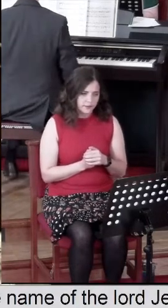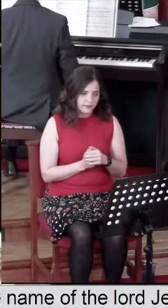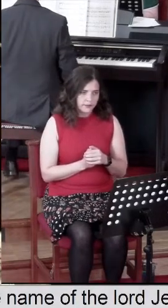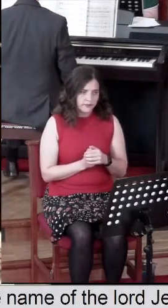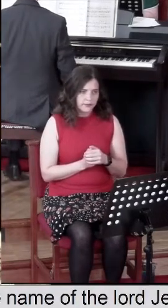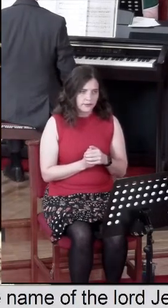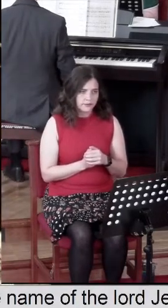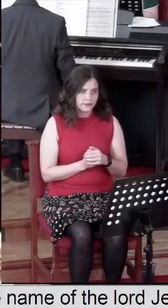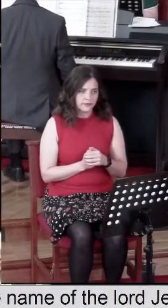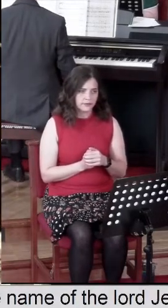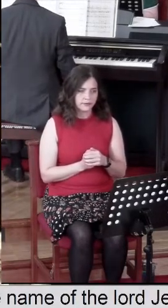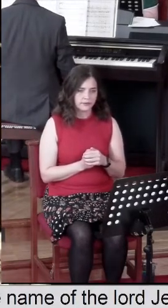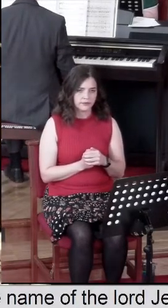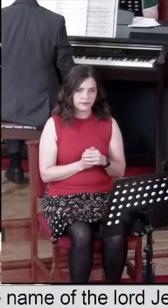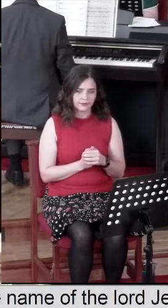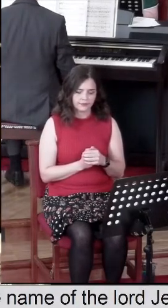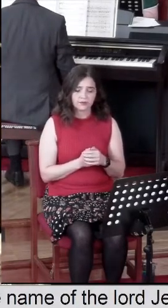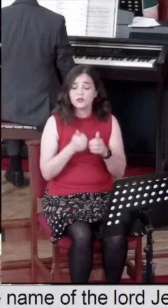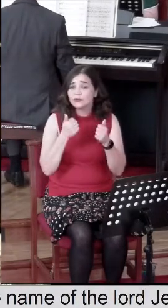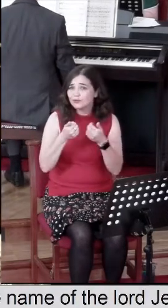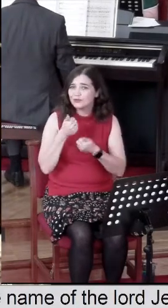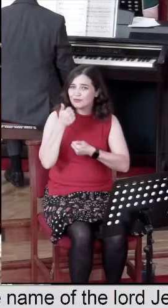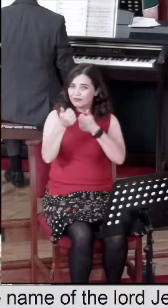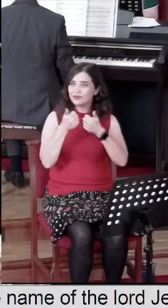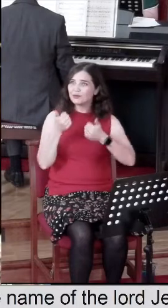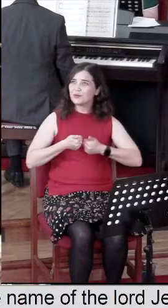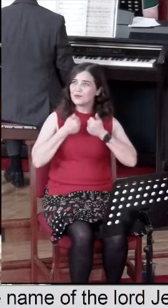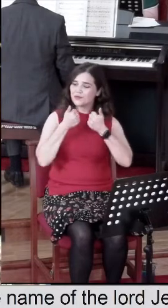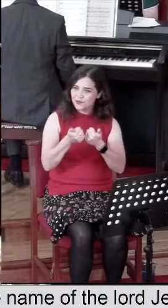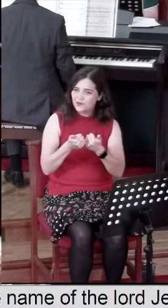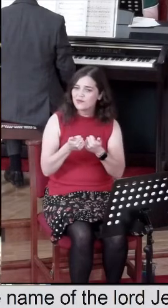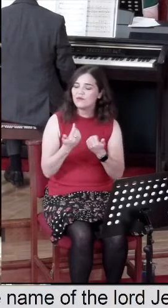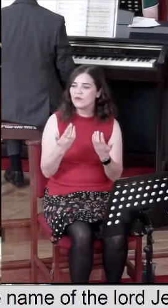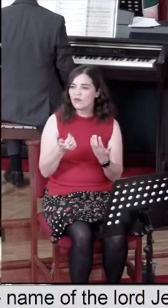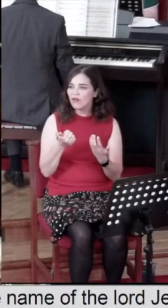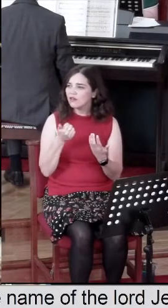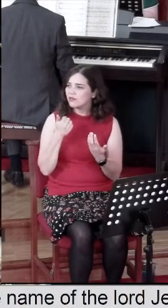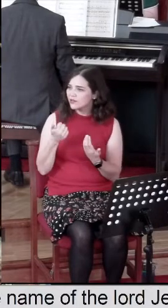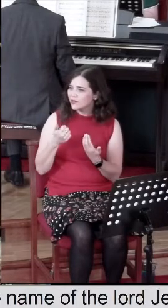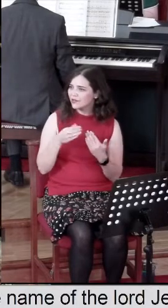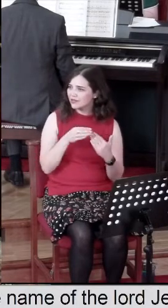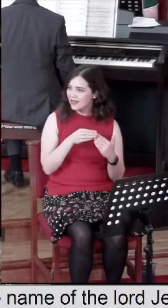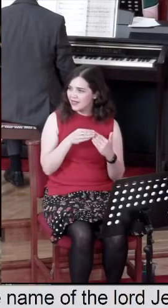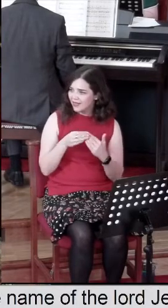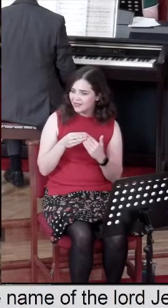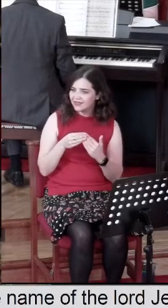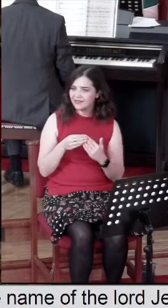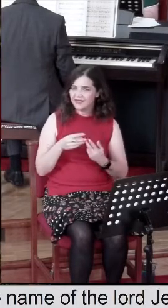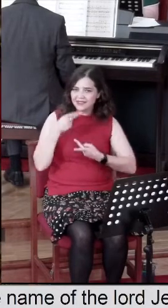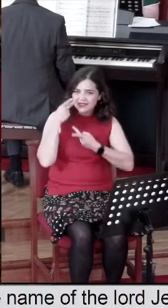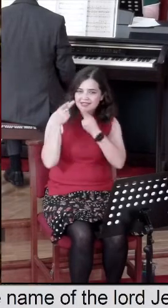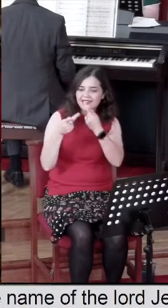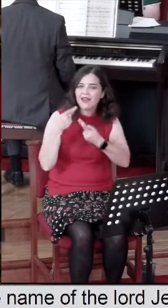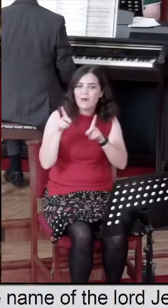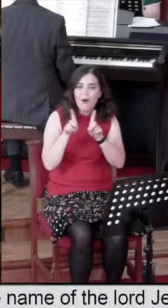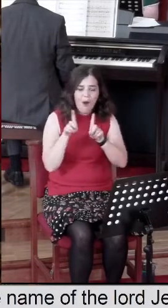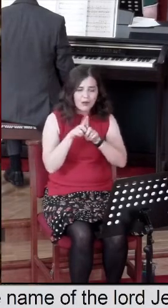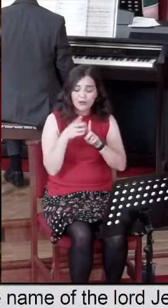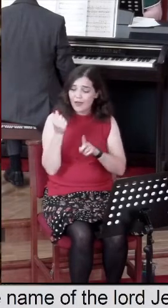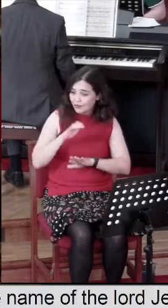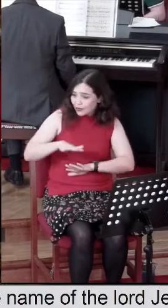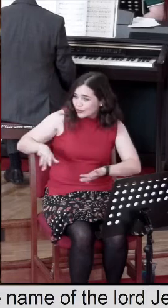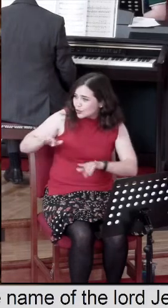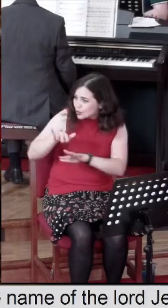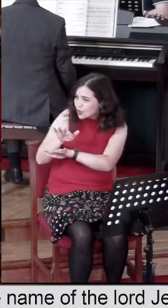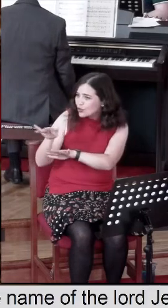It's good to have the praise band with us again this morning. We've had them once before. It's good that they're able to lead us in our singing. It's good also to have the children